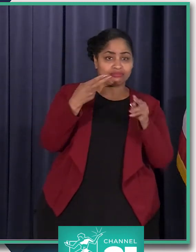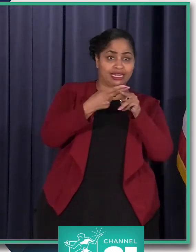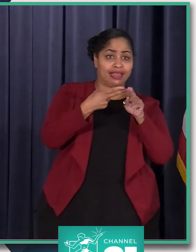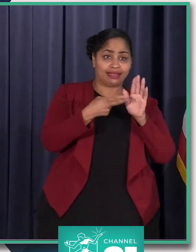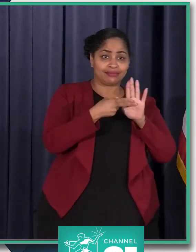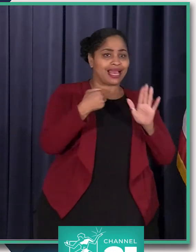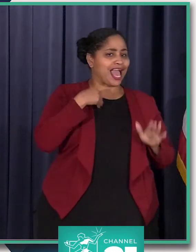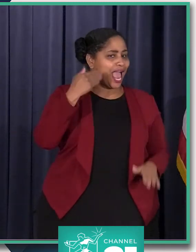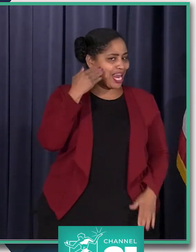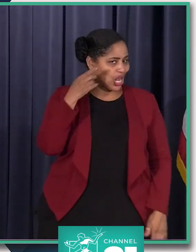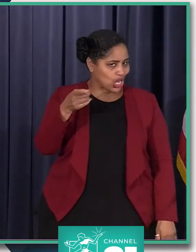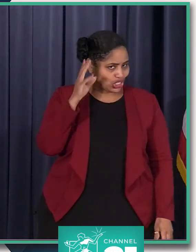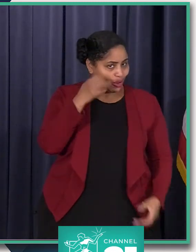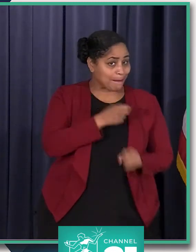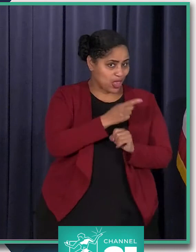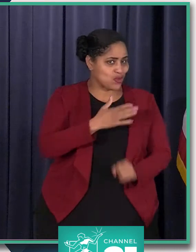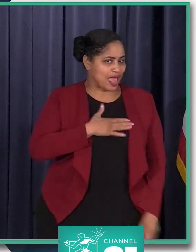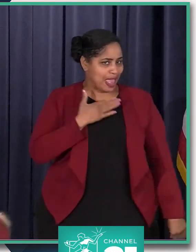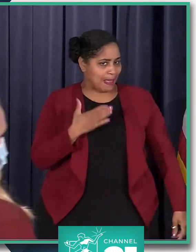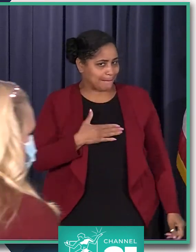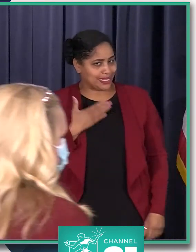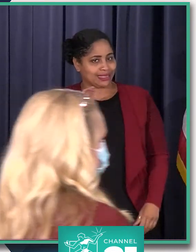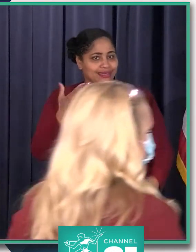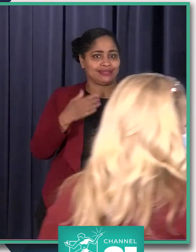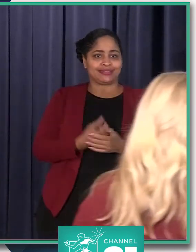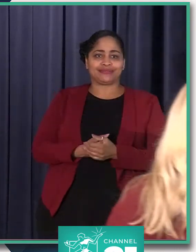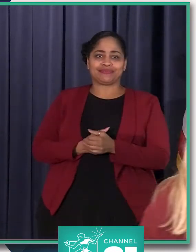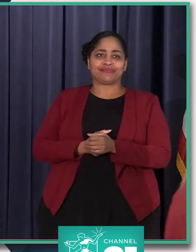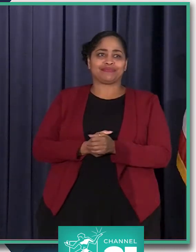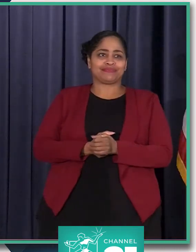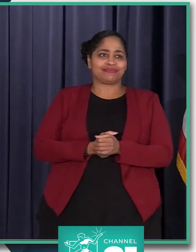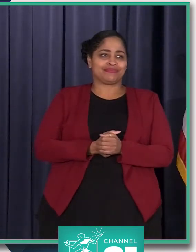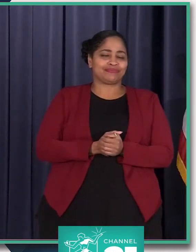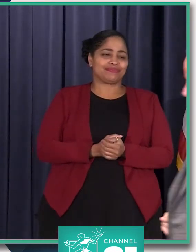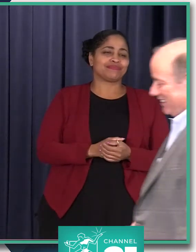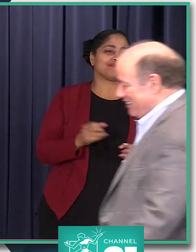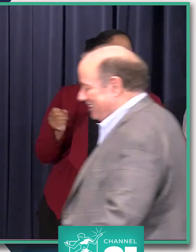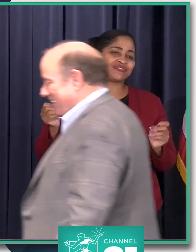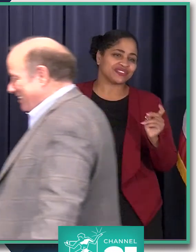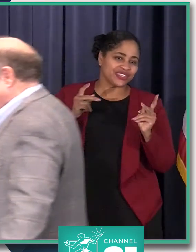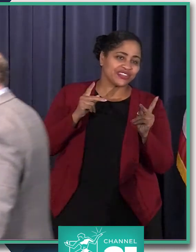I know she is going to make you happy. So hang on. Okay.